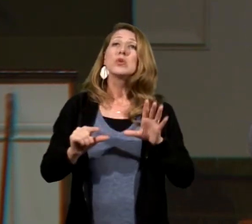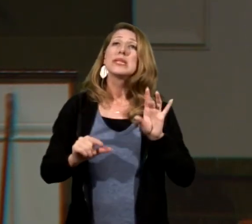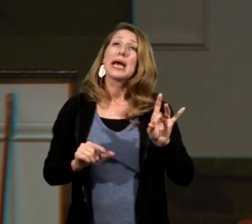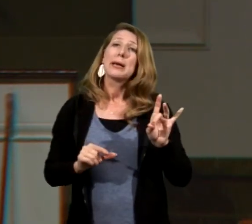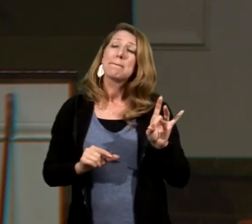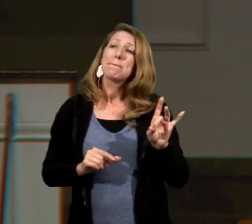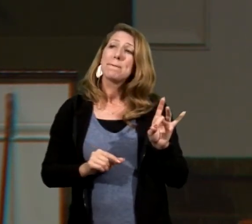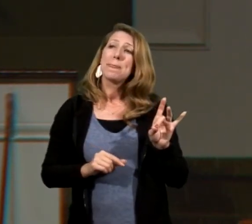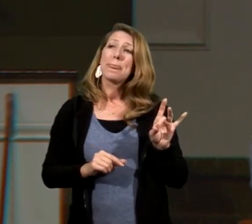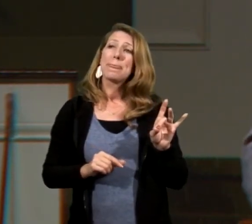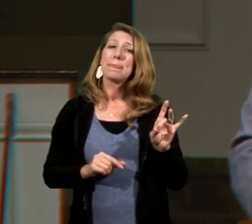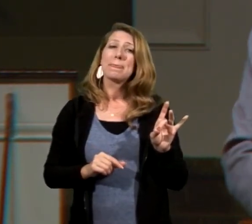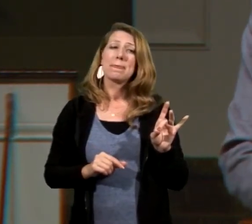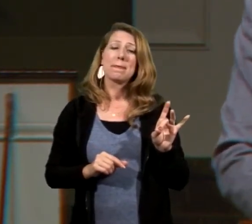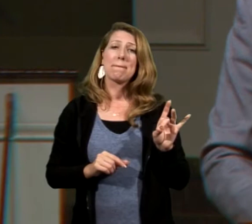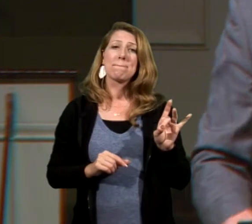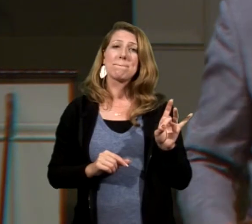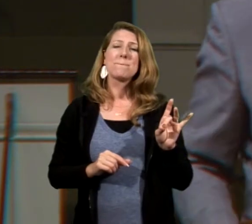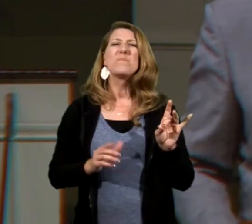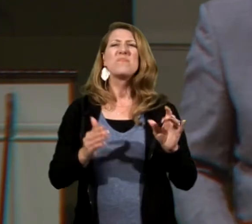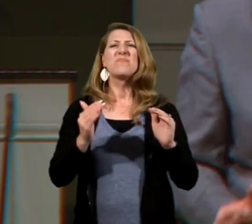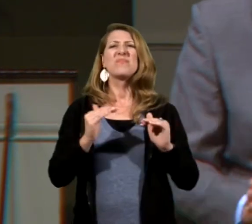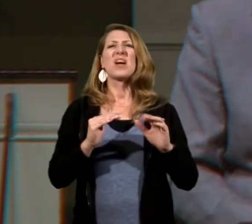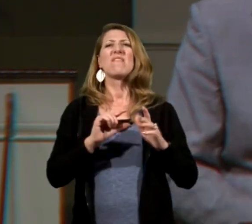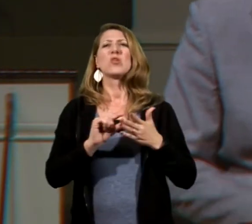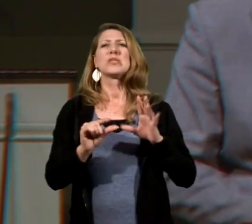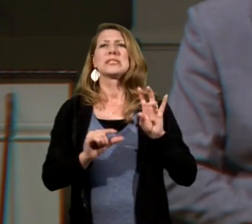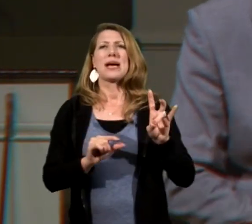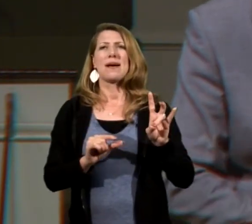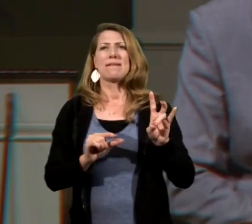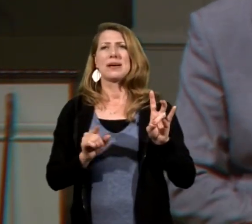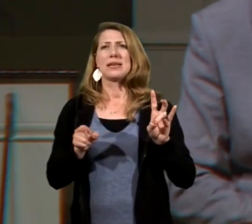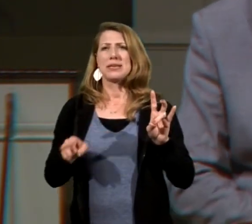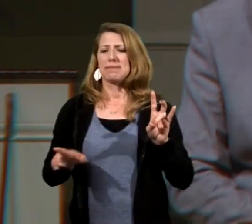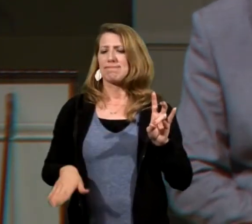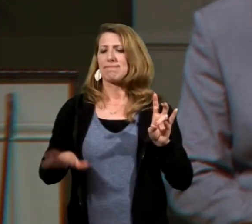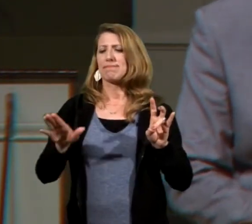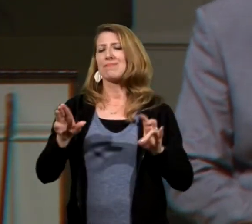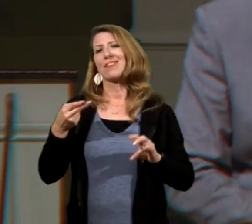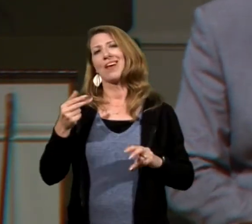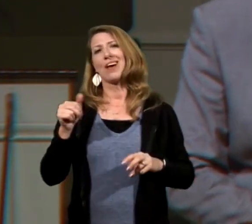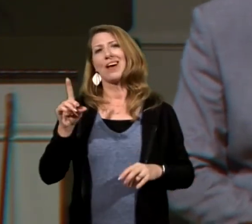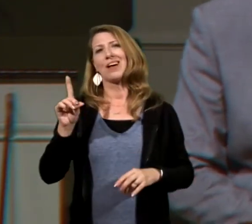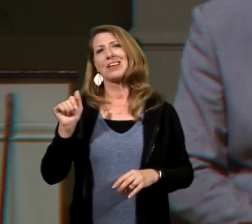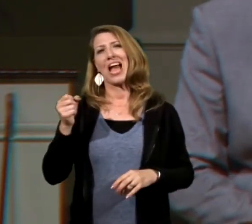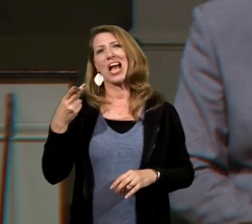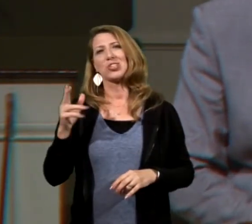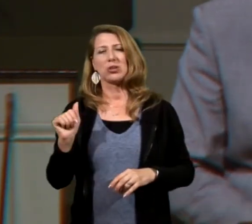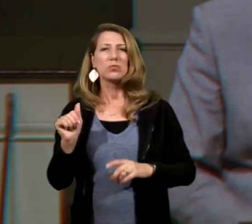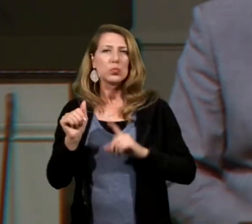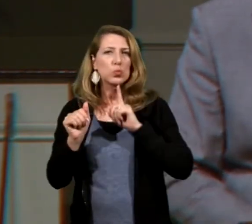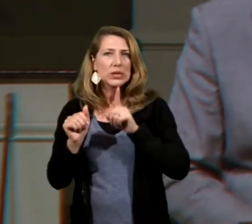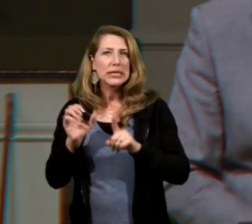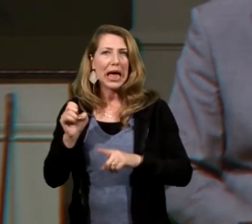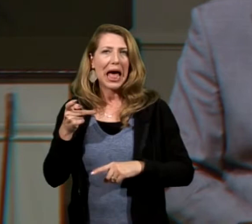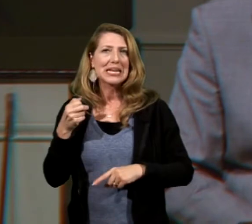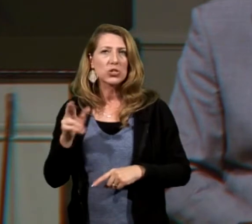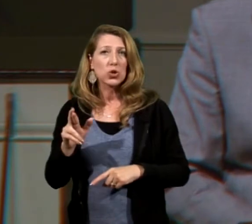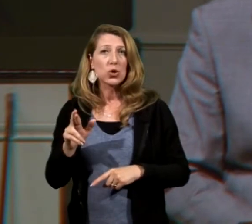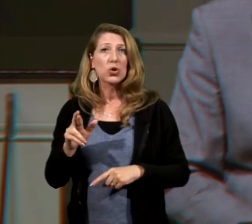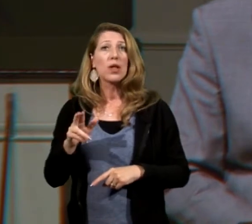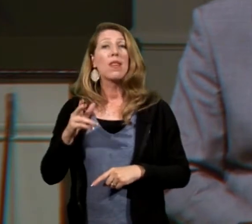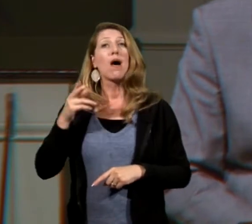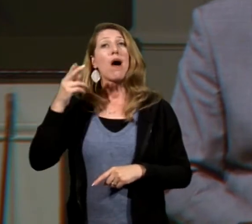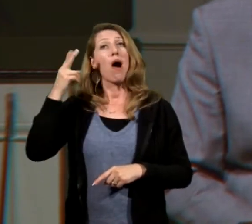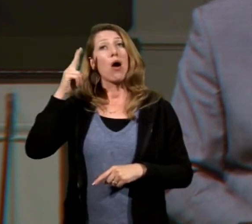2. Well, let's bring up verse number 7. And he brought up Hadashah, that was her Hebrew name, that is Esther, his uncle's daughter,